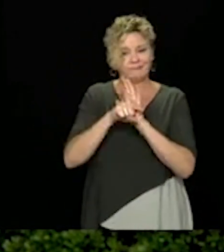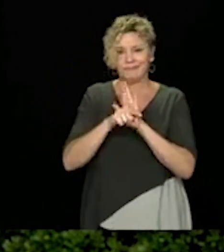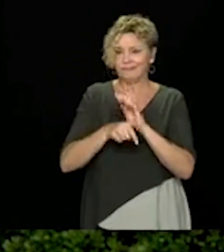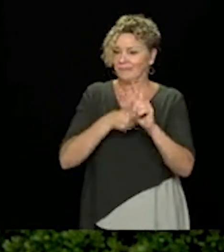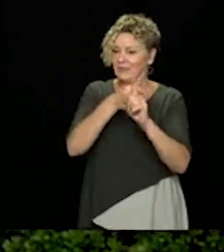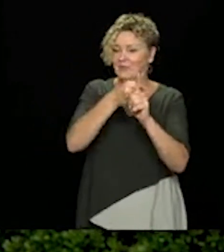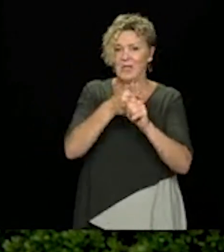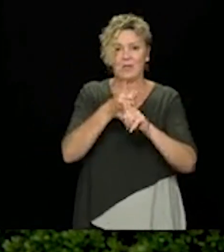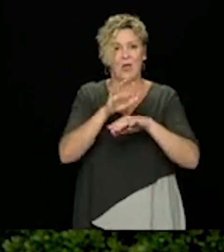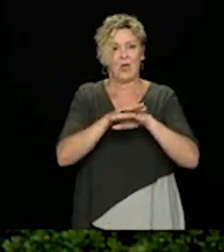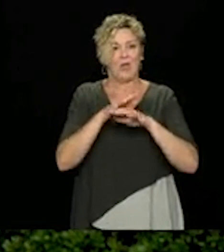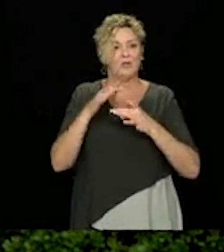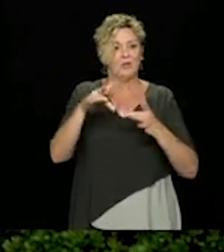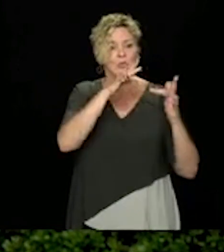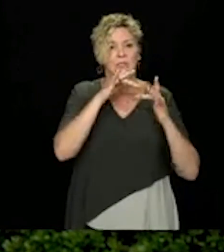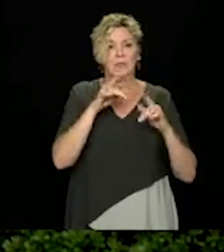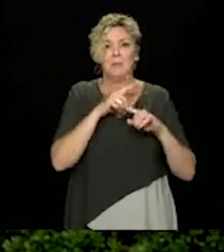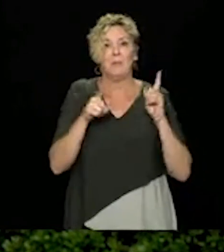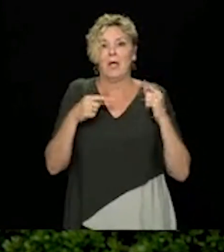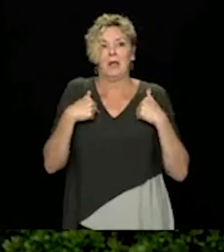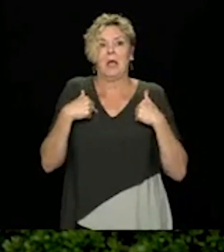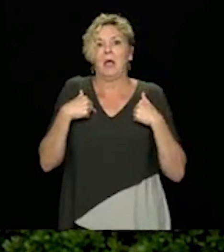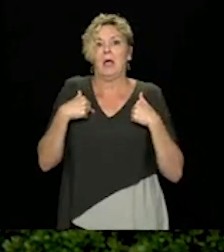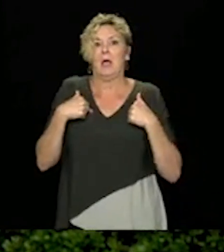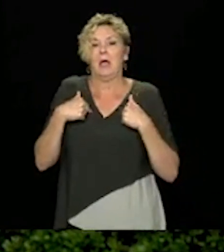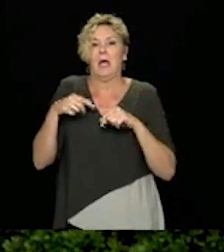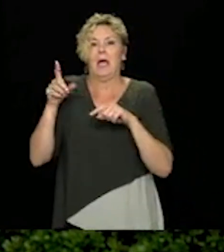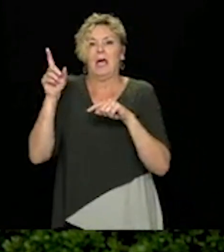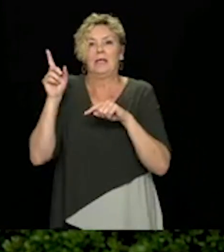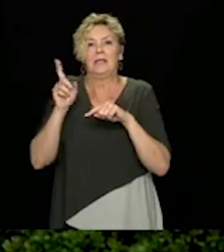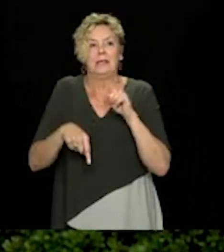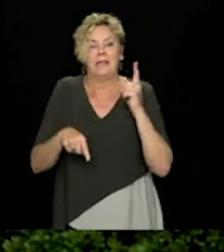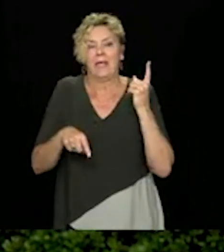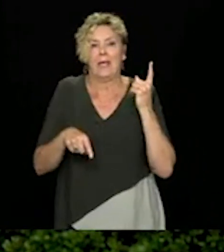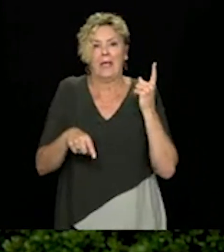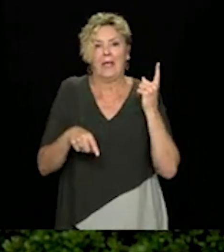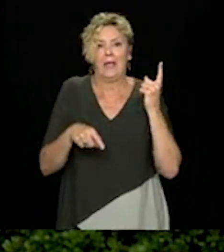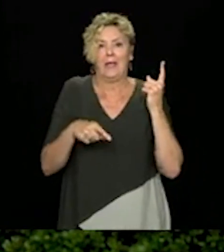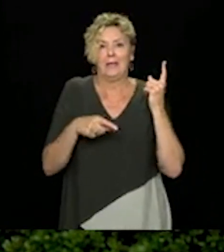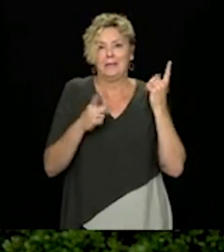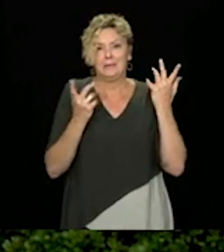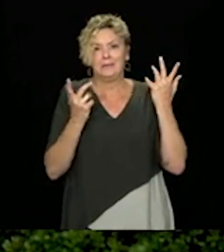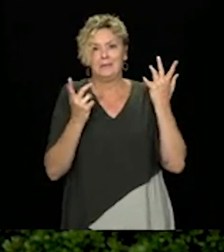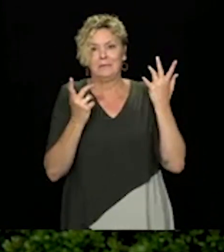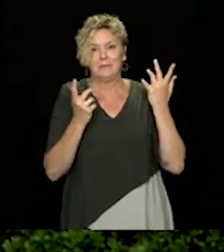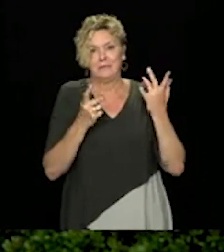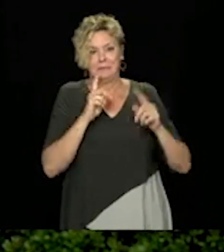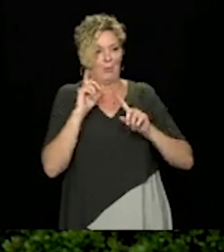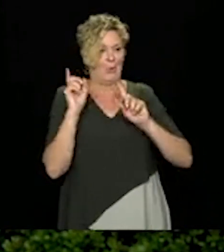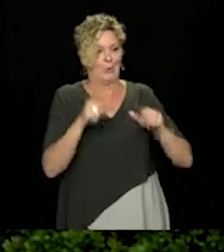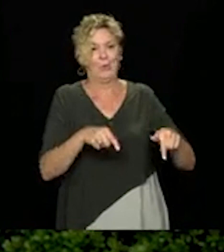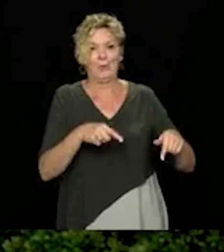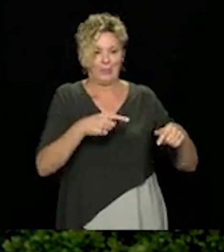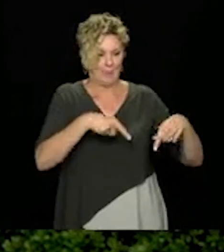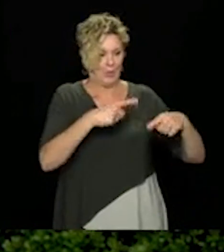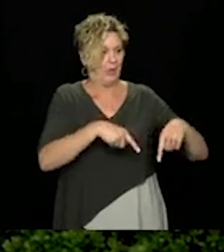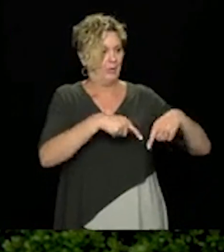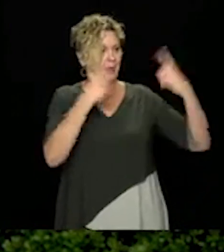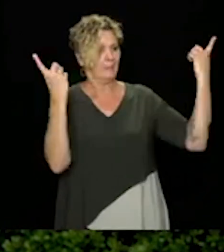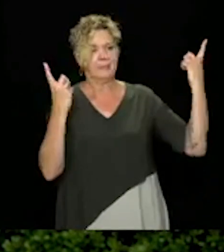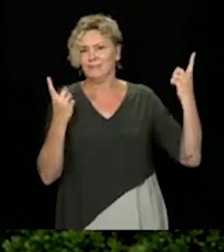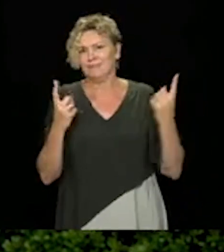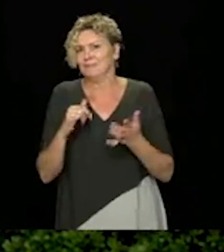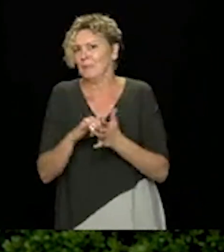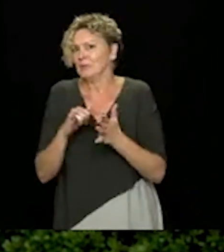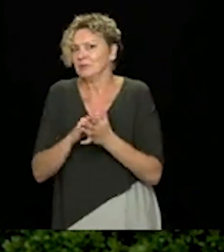those travelers to appear, and I will not limit the border restrictions that are in place until such time as I can guarantee the